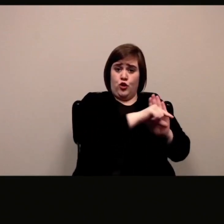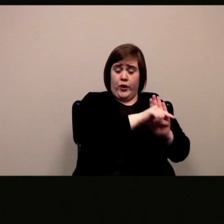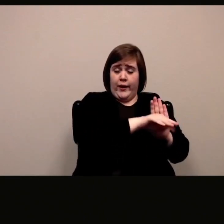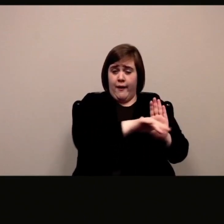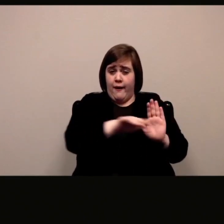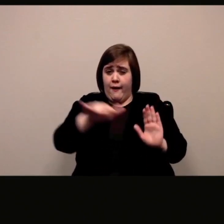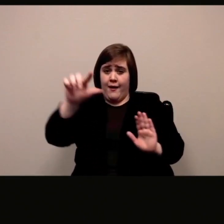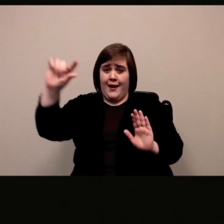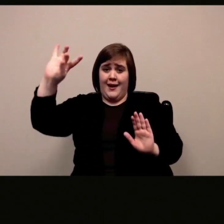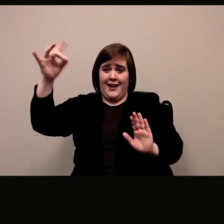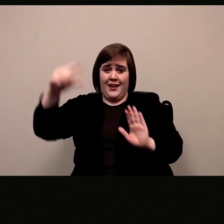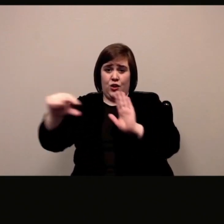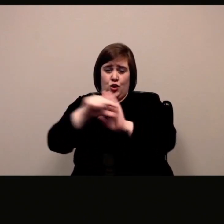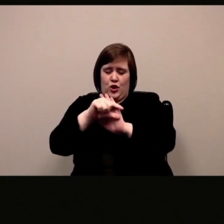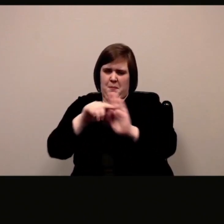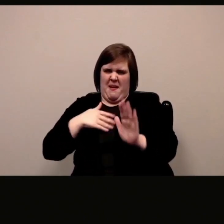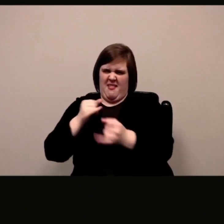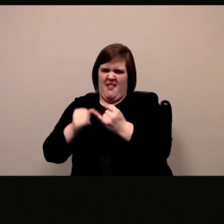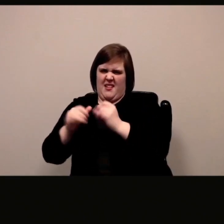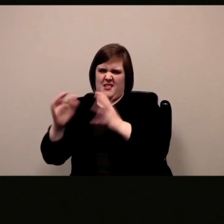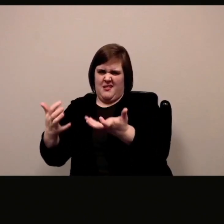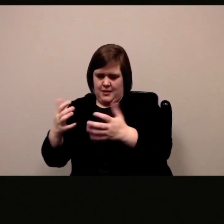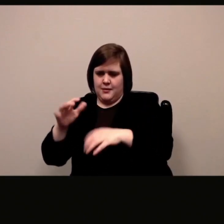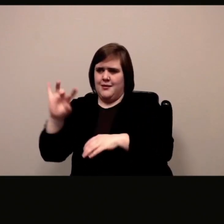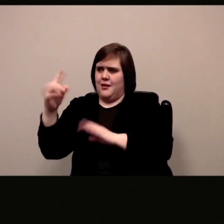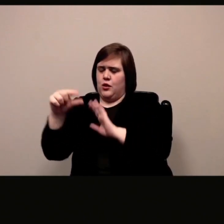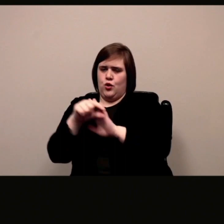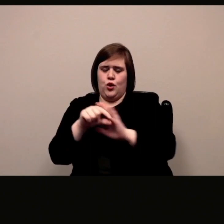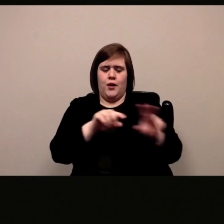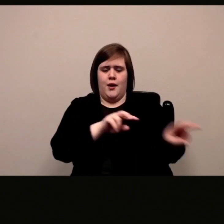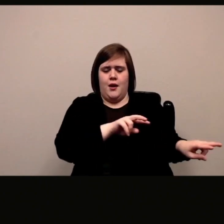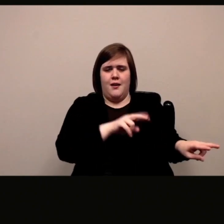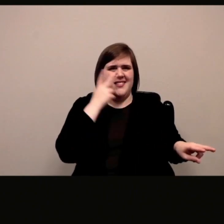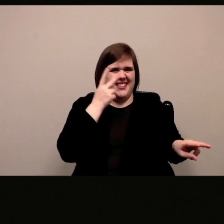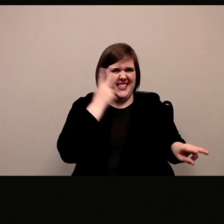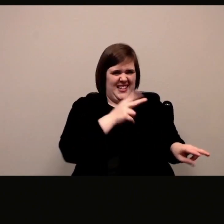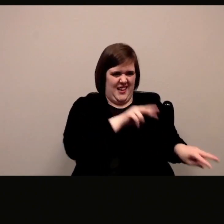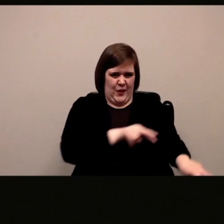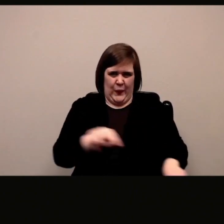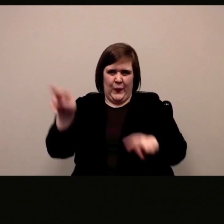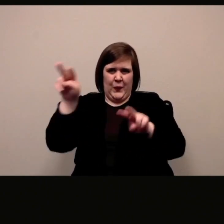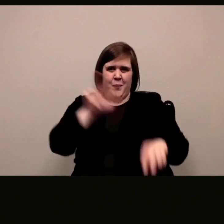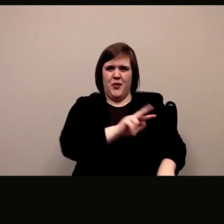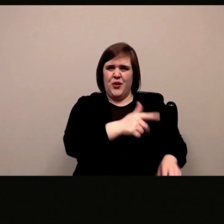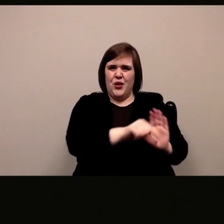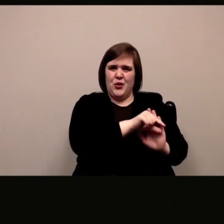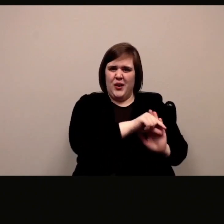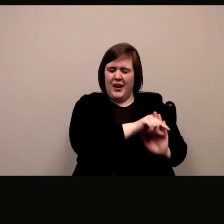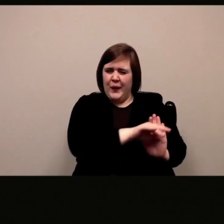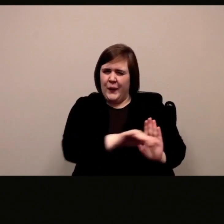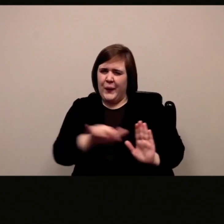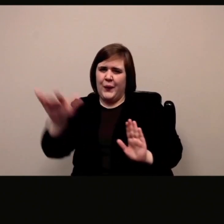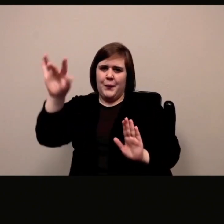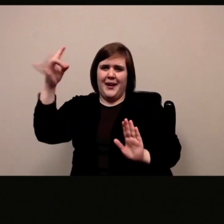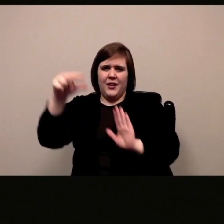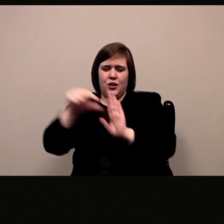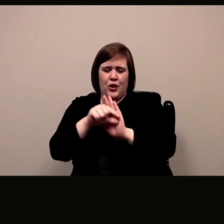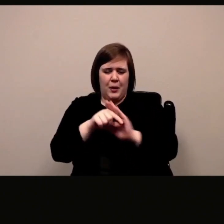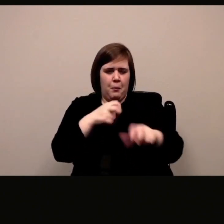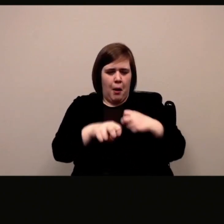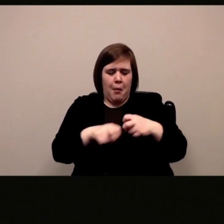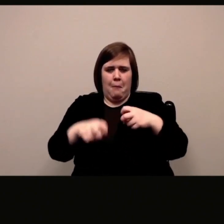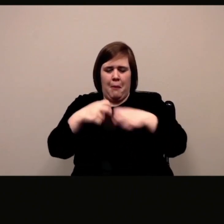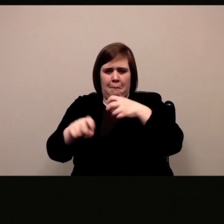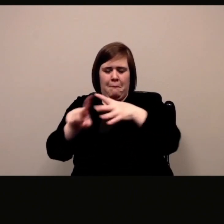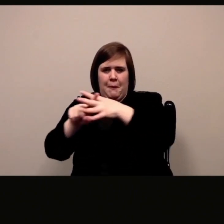last class, I saw them as 8th graders. And to see them from 3rd grade to 8th problem solve. And